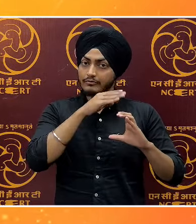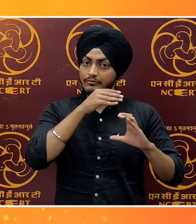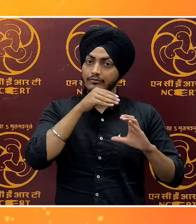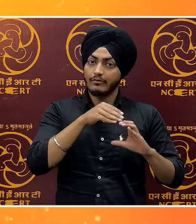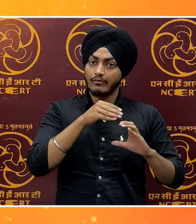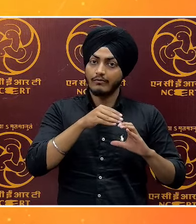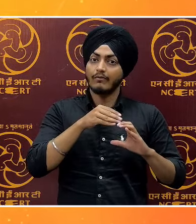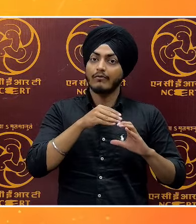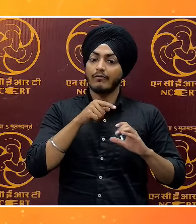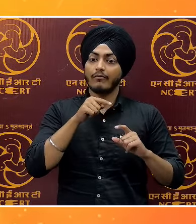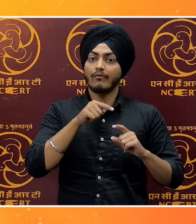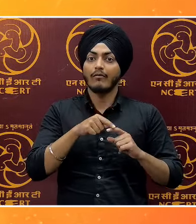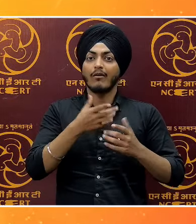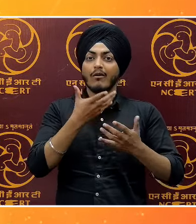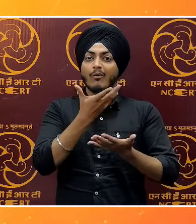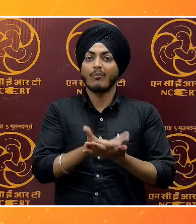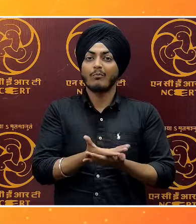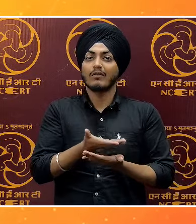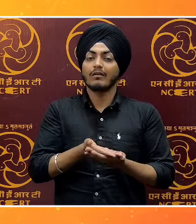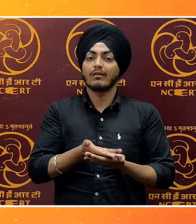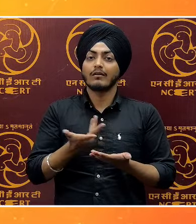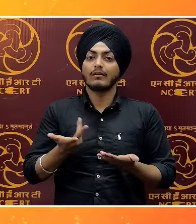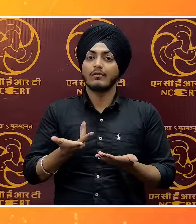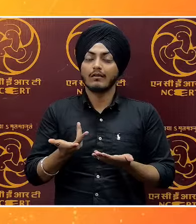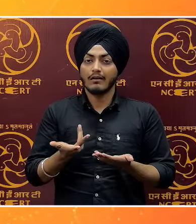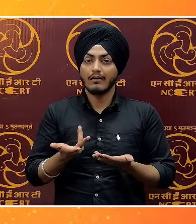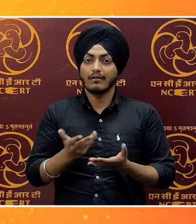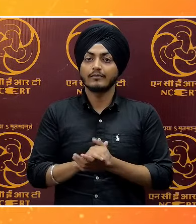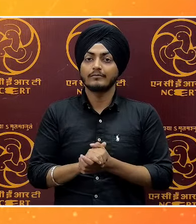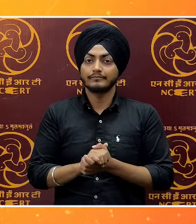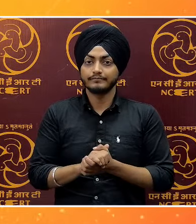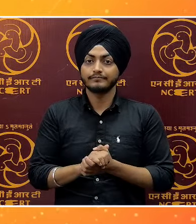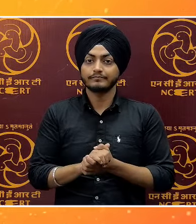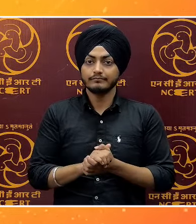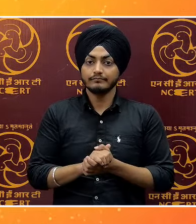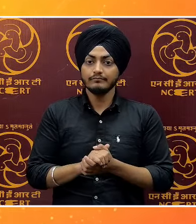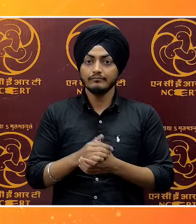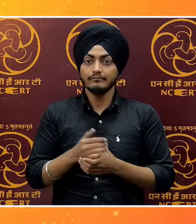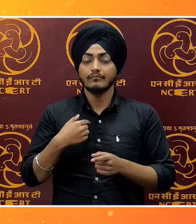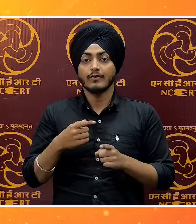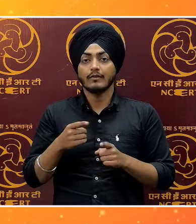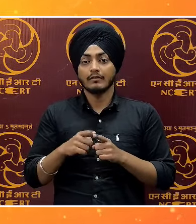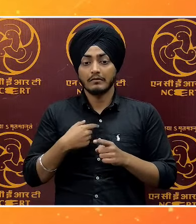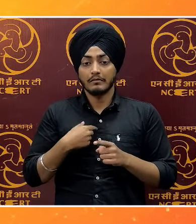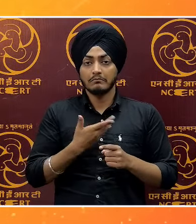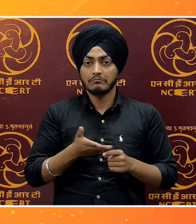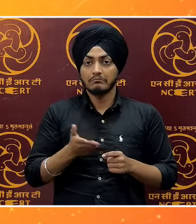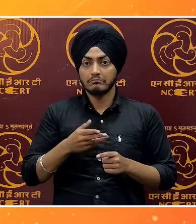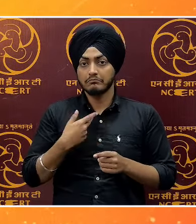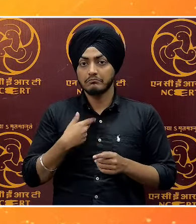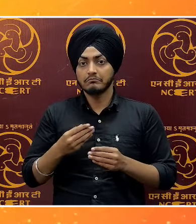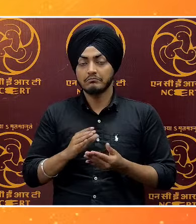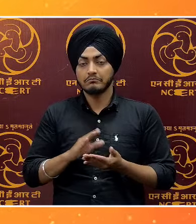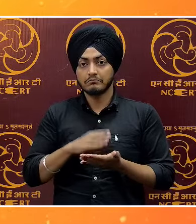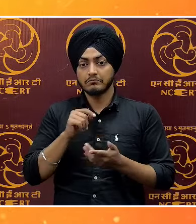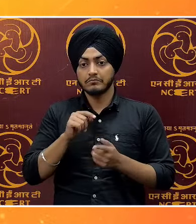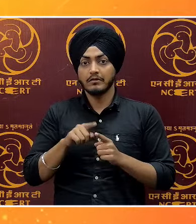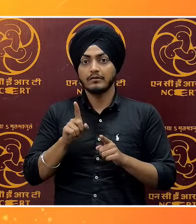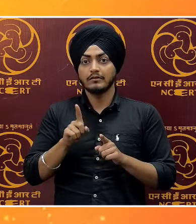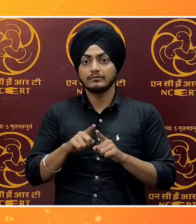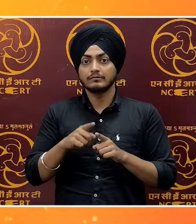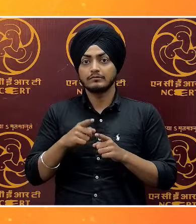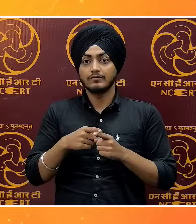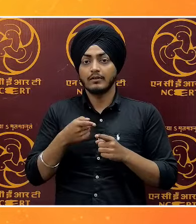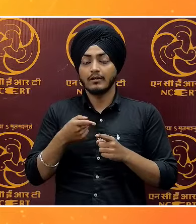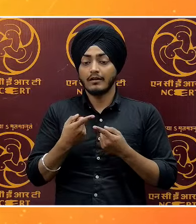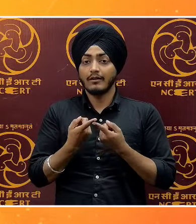is that? What is that? Okay, we'll be coming with it with the meanings of it also. Like room. What is room? So